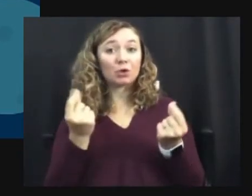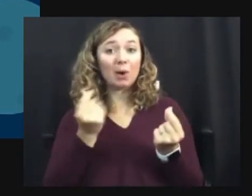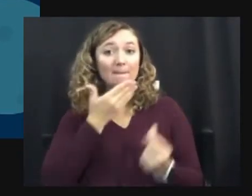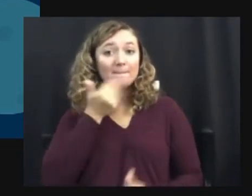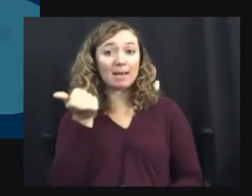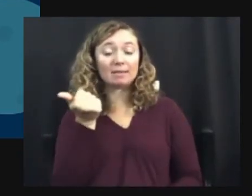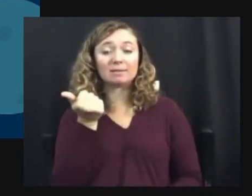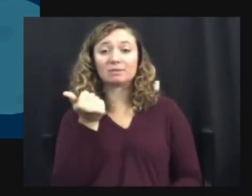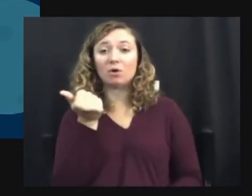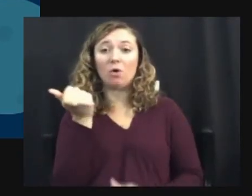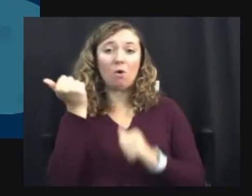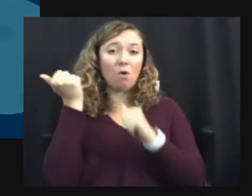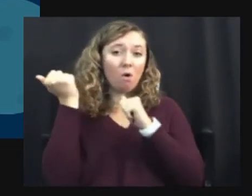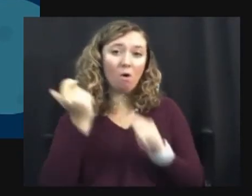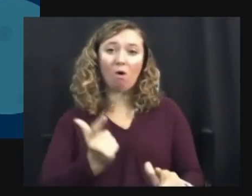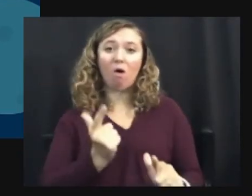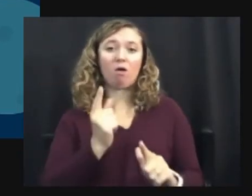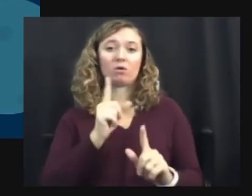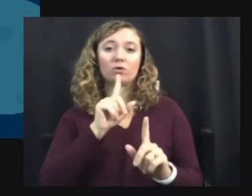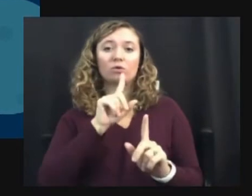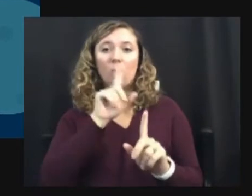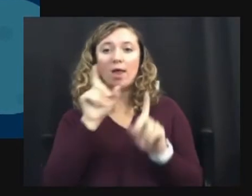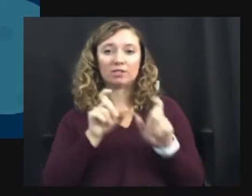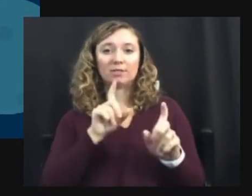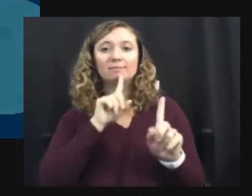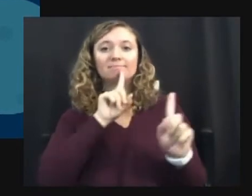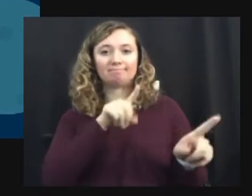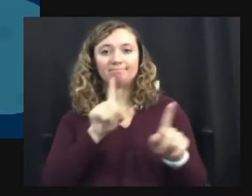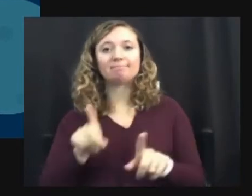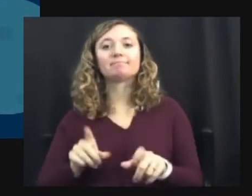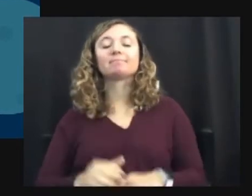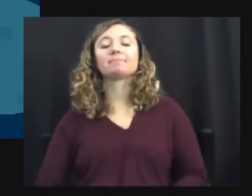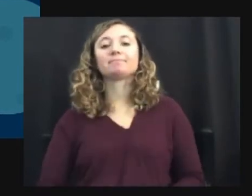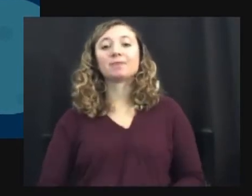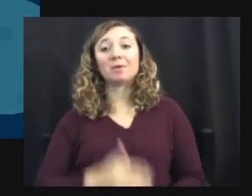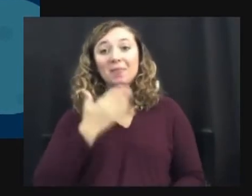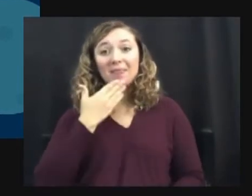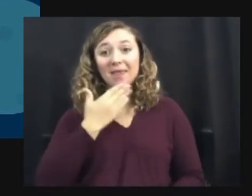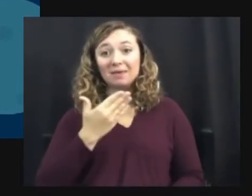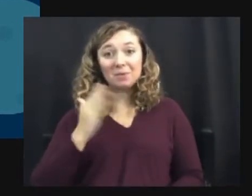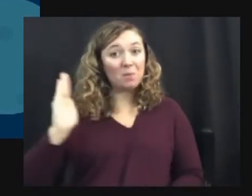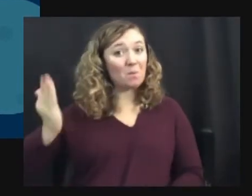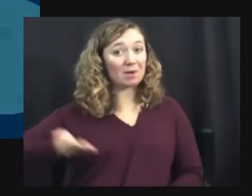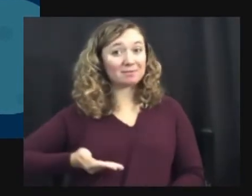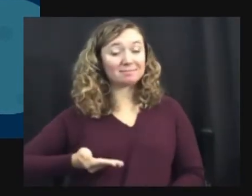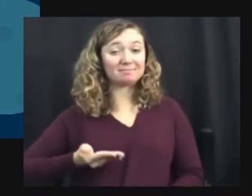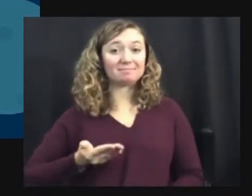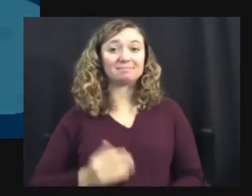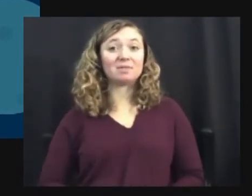get to everyone. And welcome. Thank you for being here with us today. Jules?